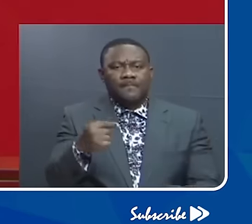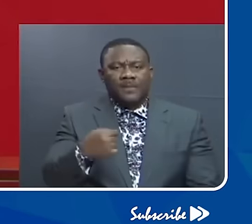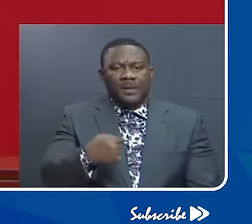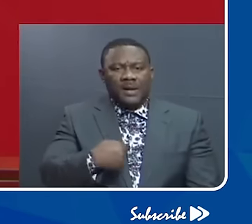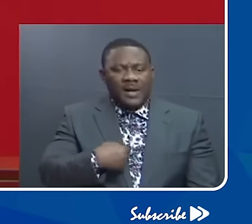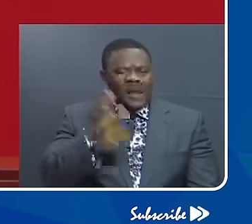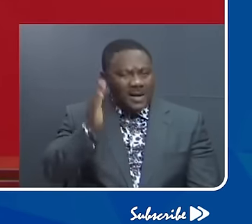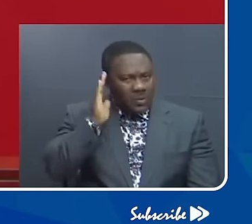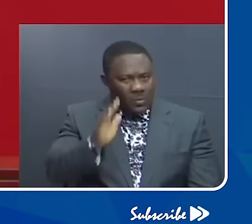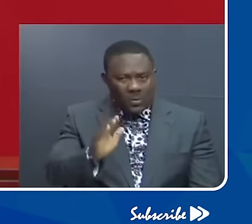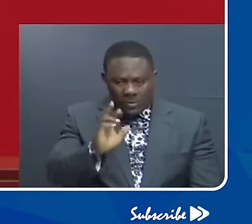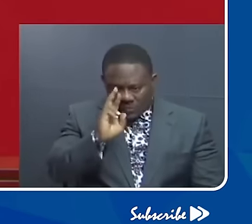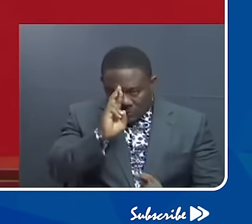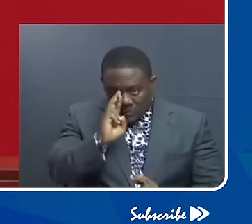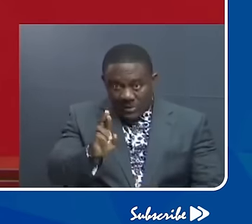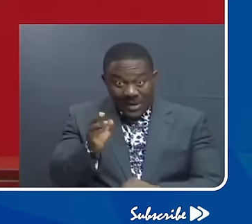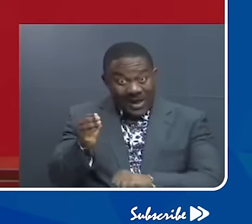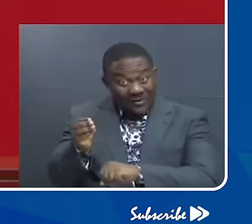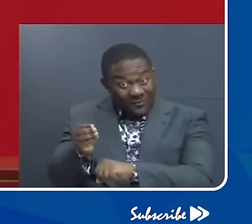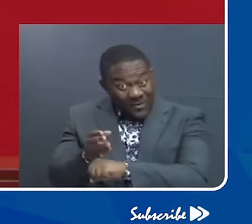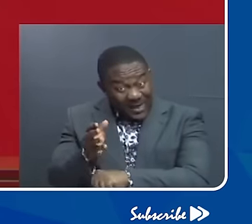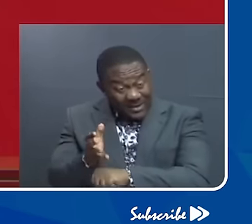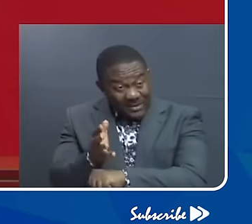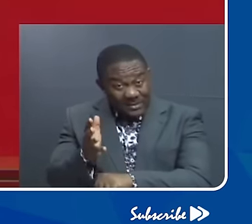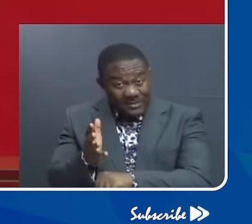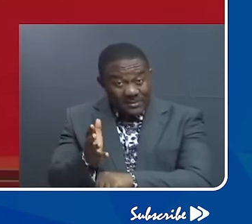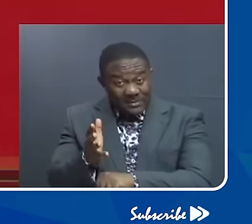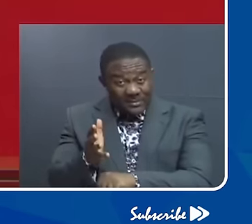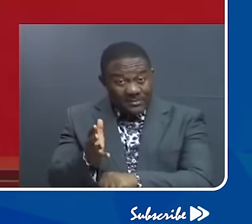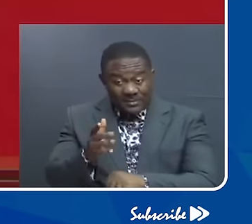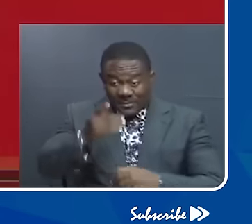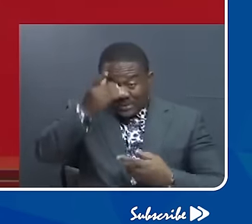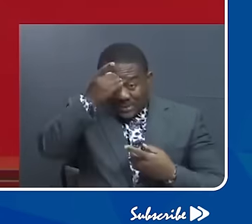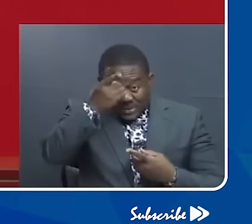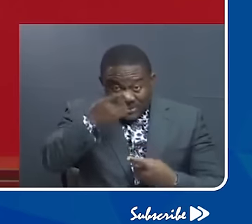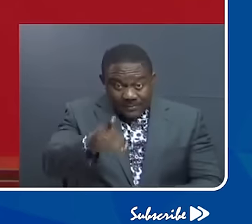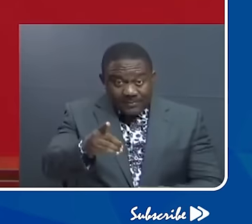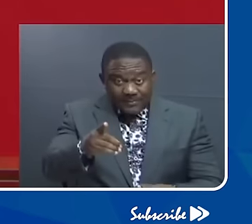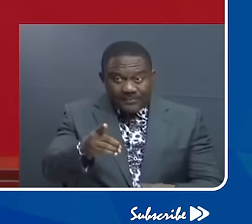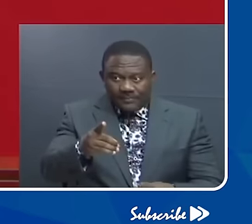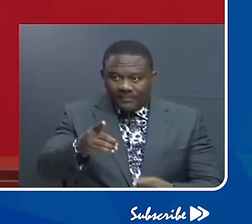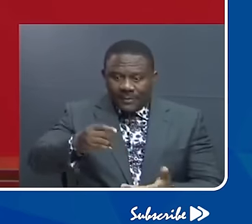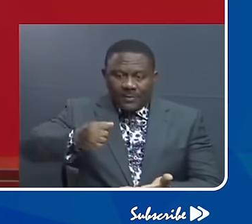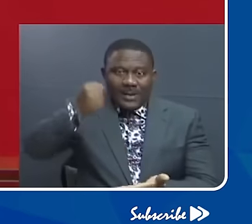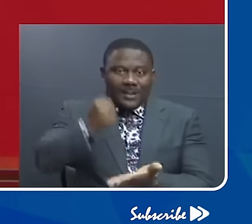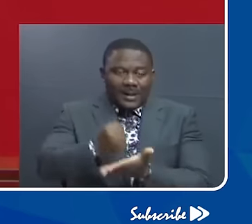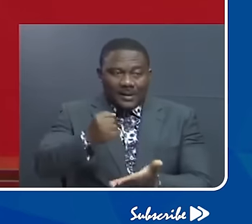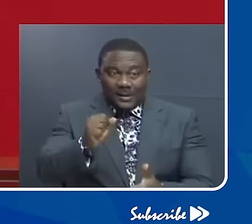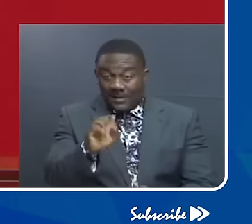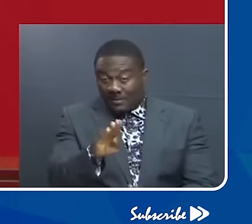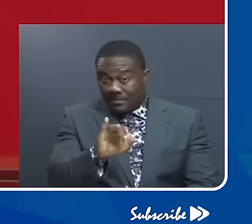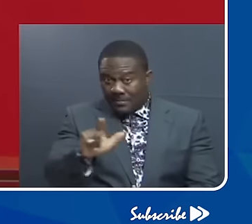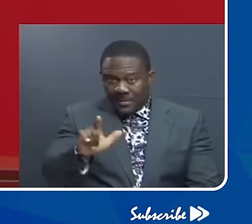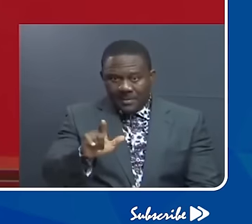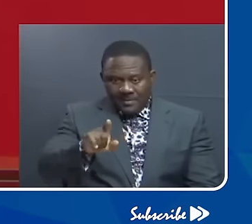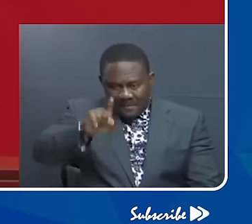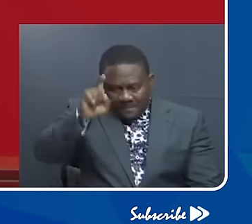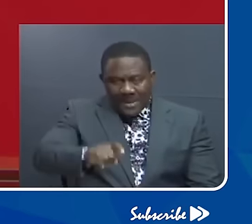will respectfully advise that a decision to assent to the bill be